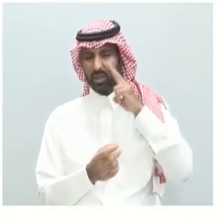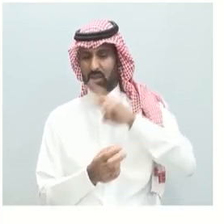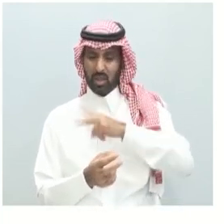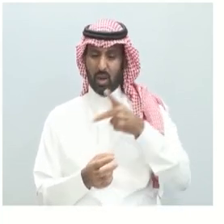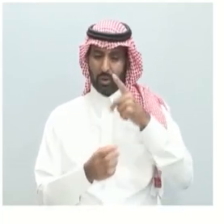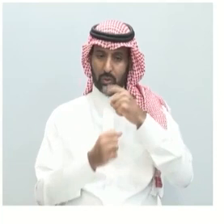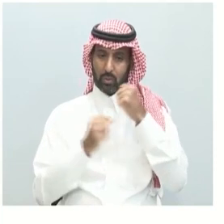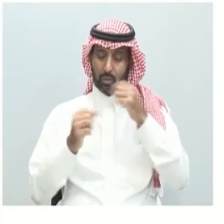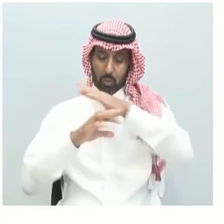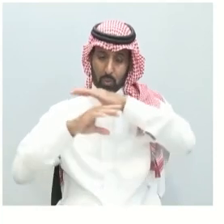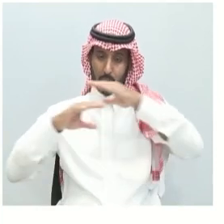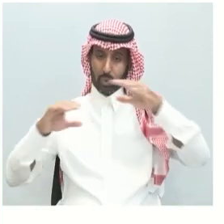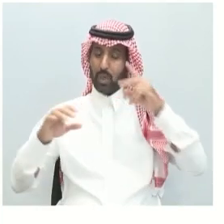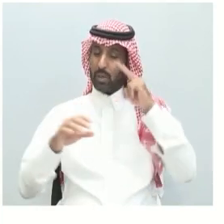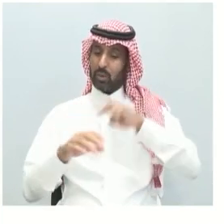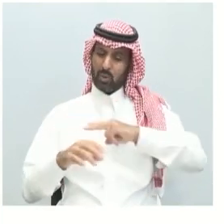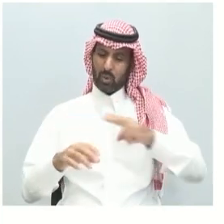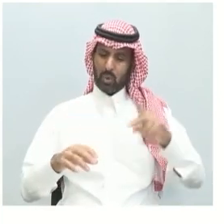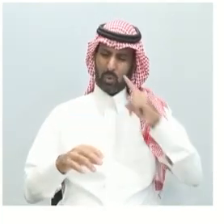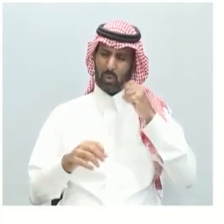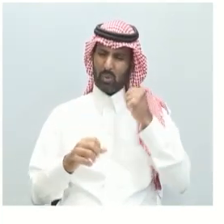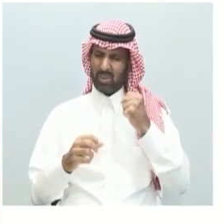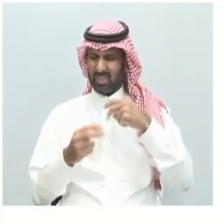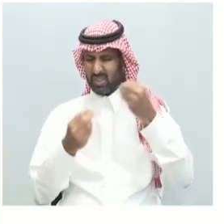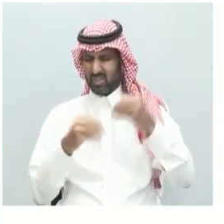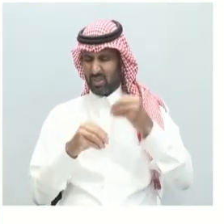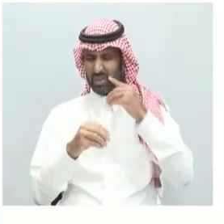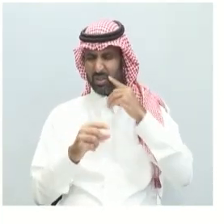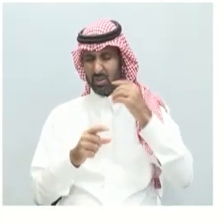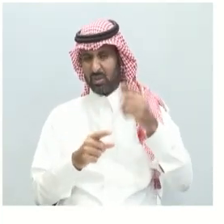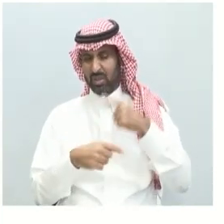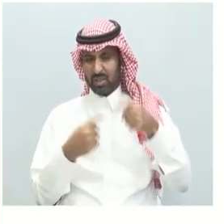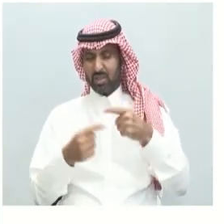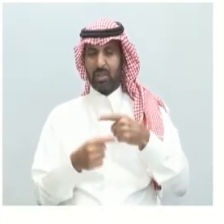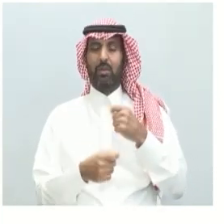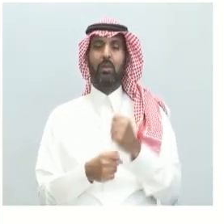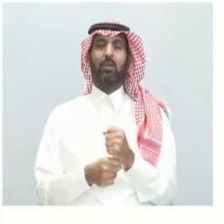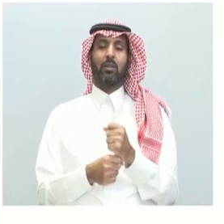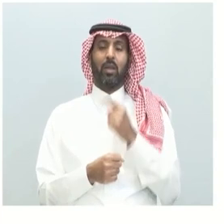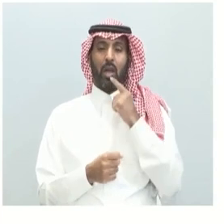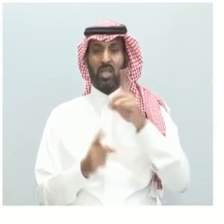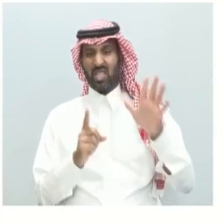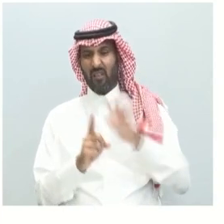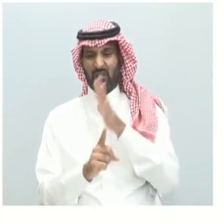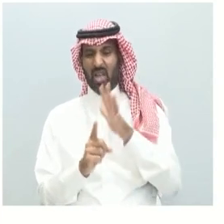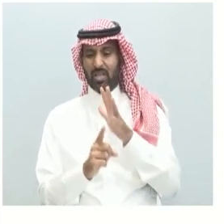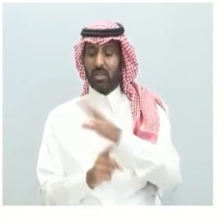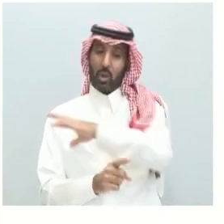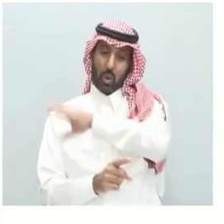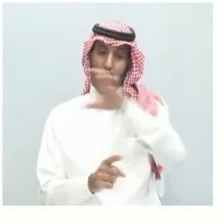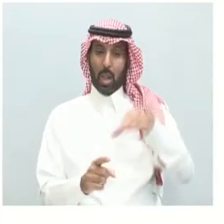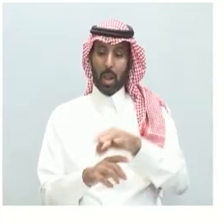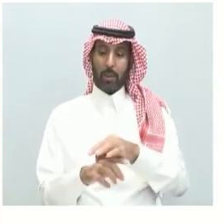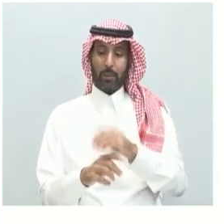change is getting more and more serious every year because It affects us all.